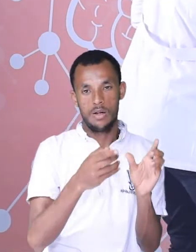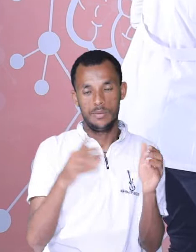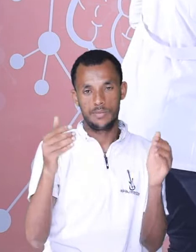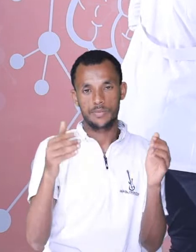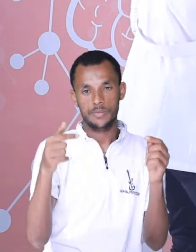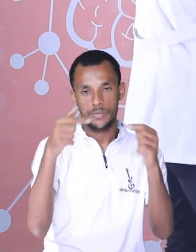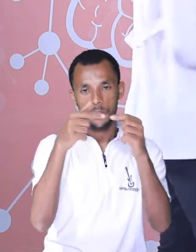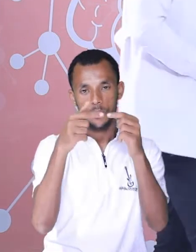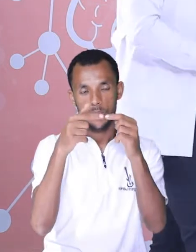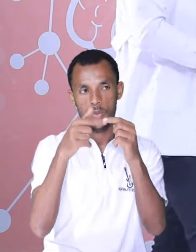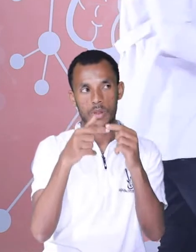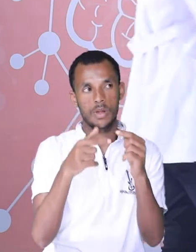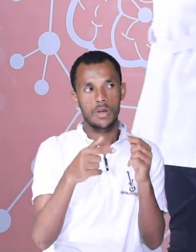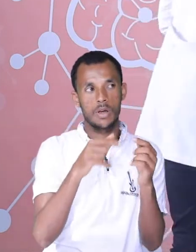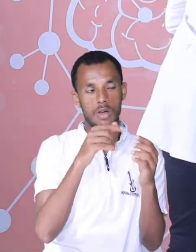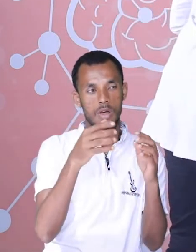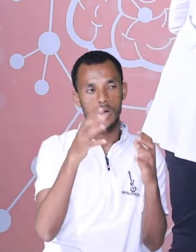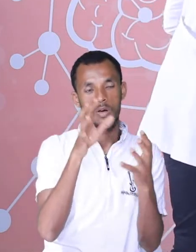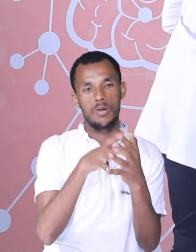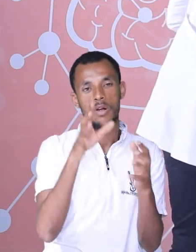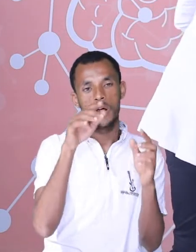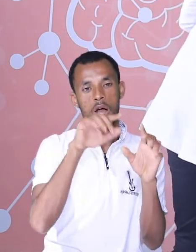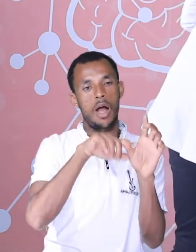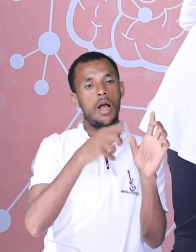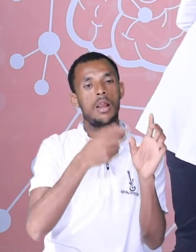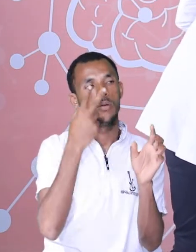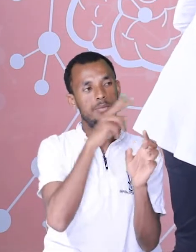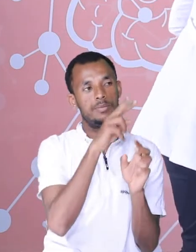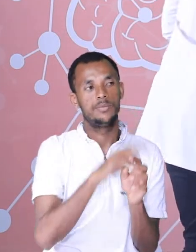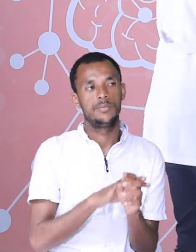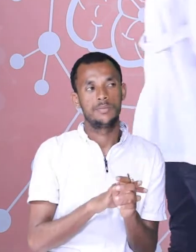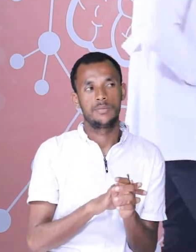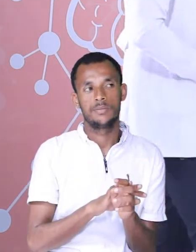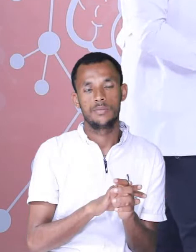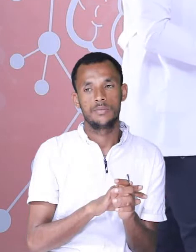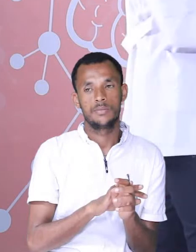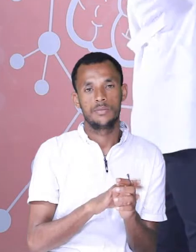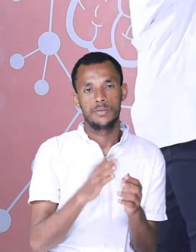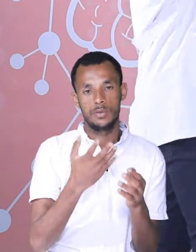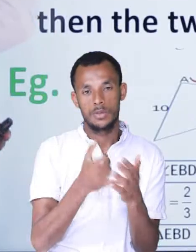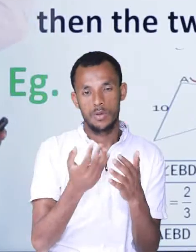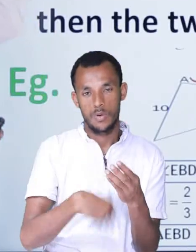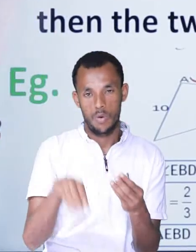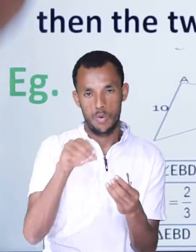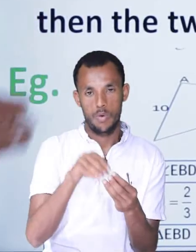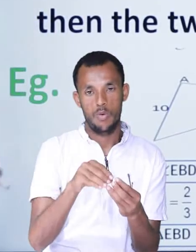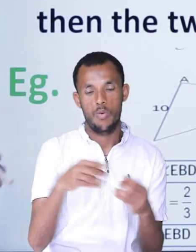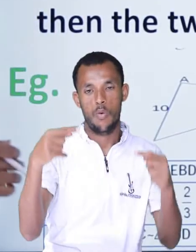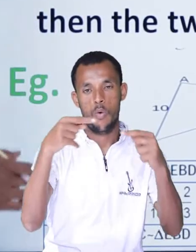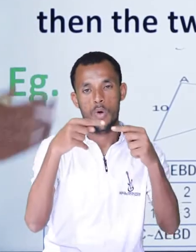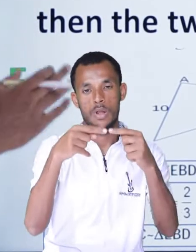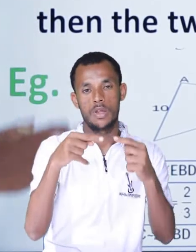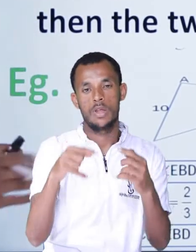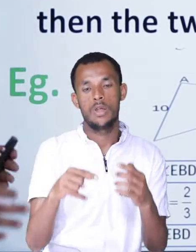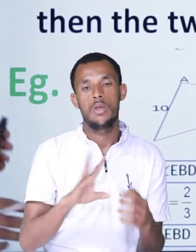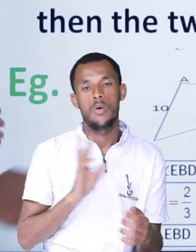this is the included angle, and also this side, this included angle is also congruent,